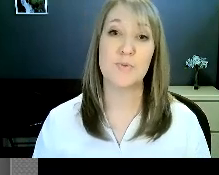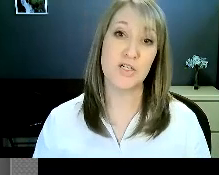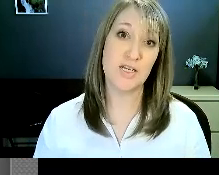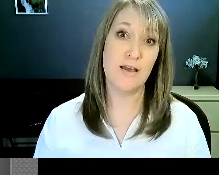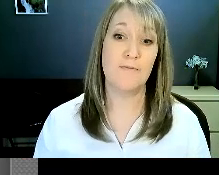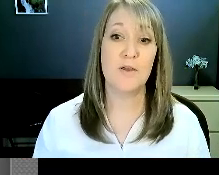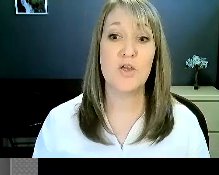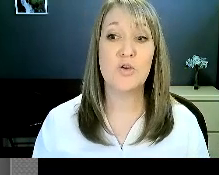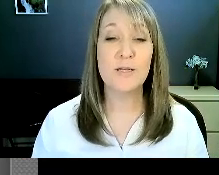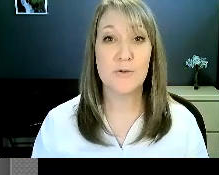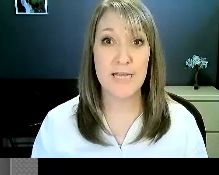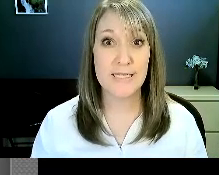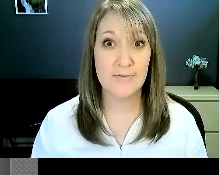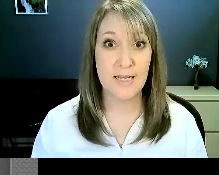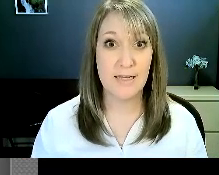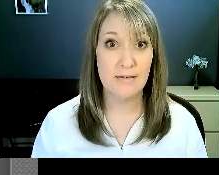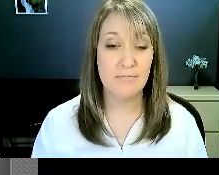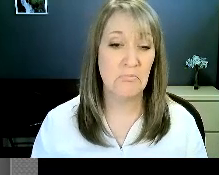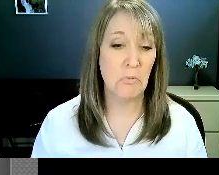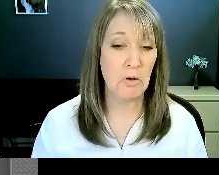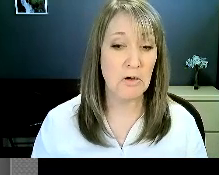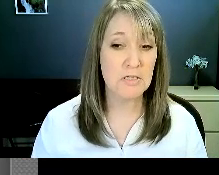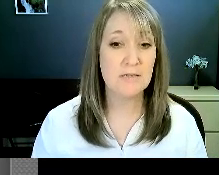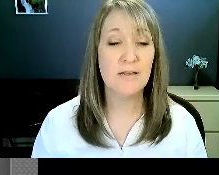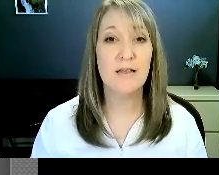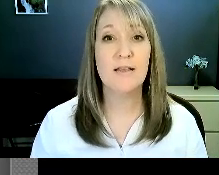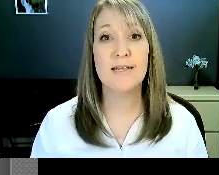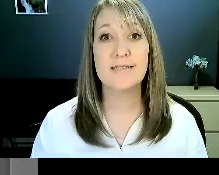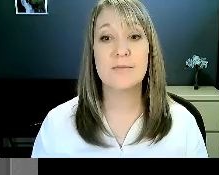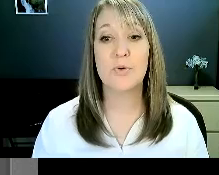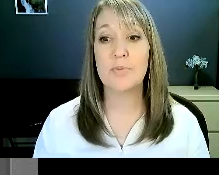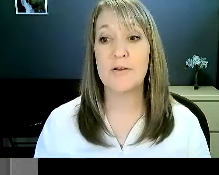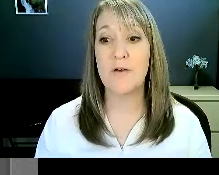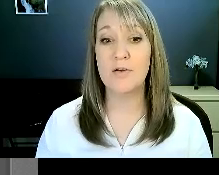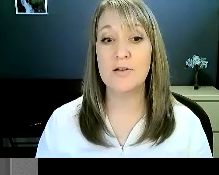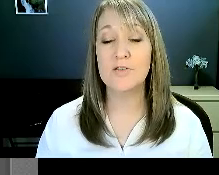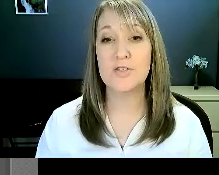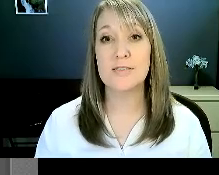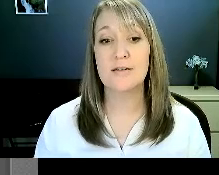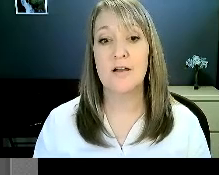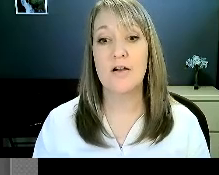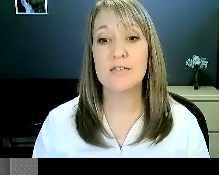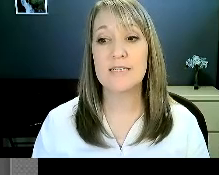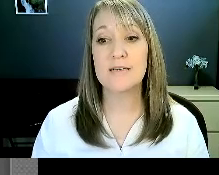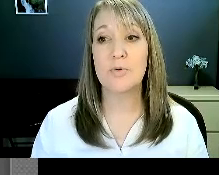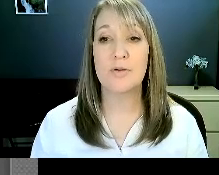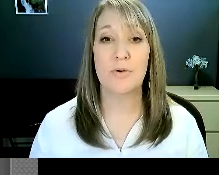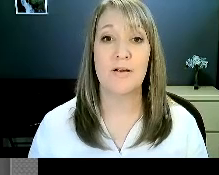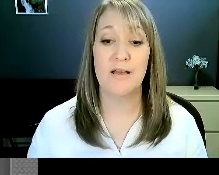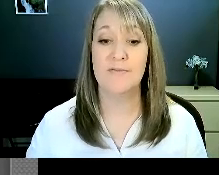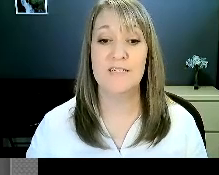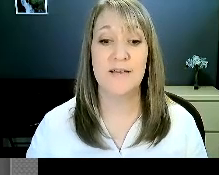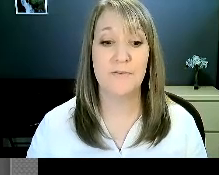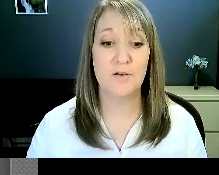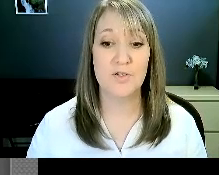the expression of human creativity or art is an important part of all cultures. Art is an important